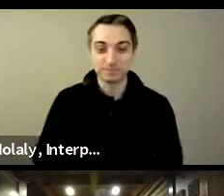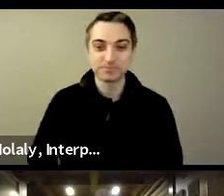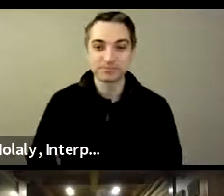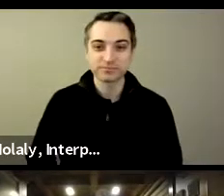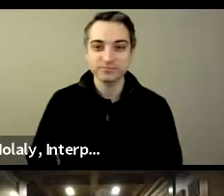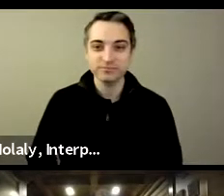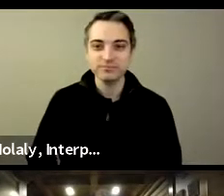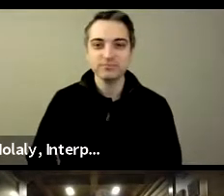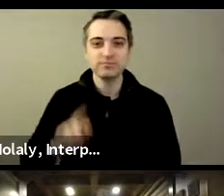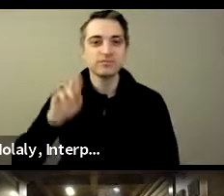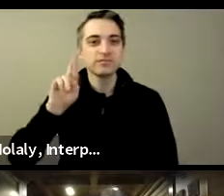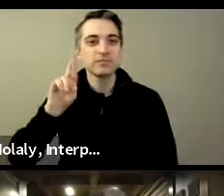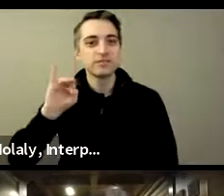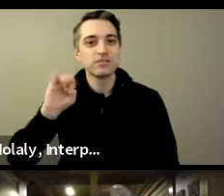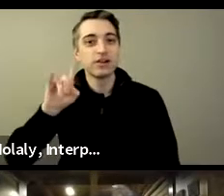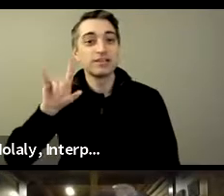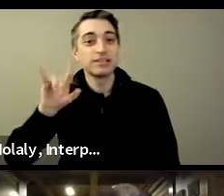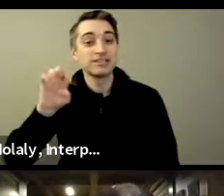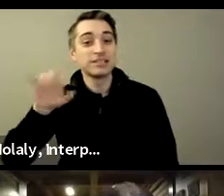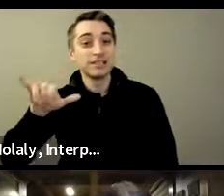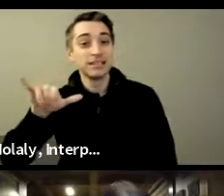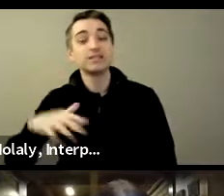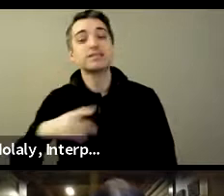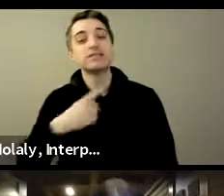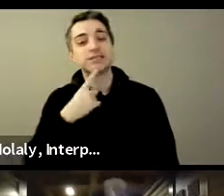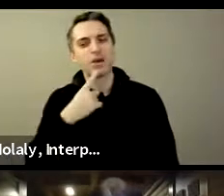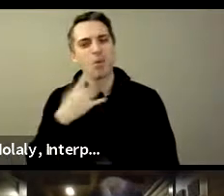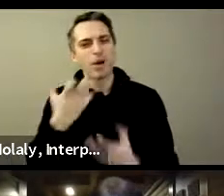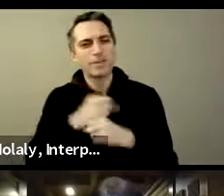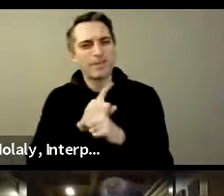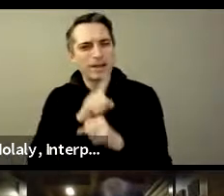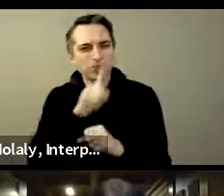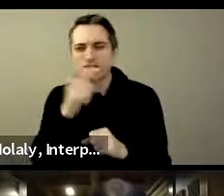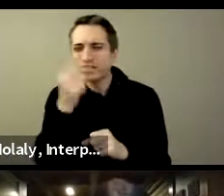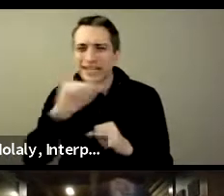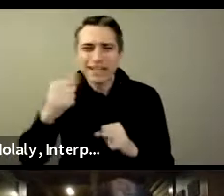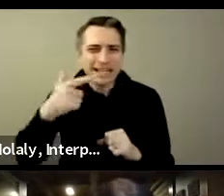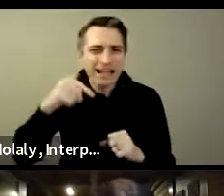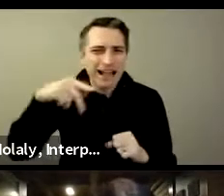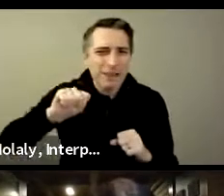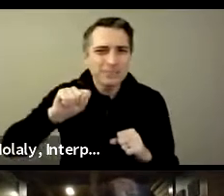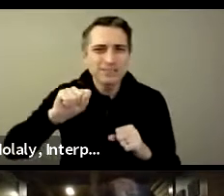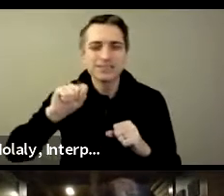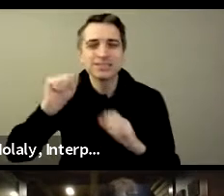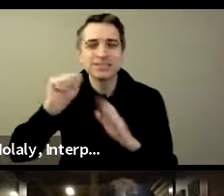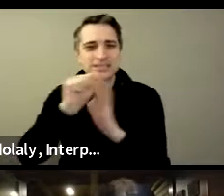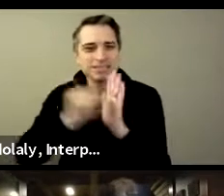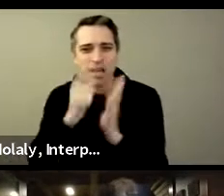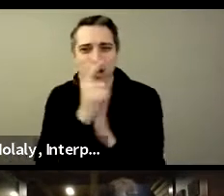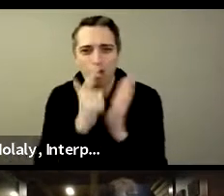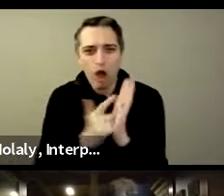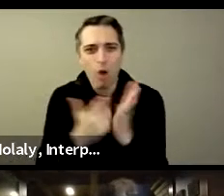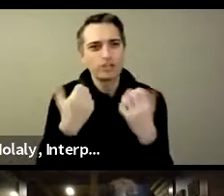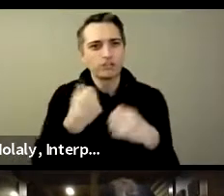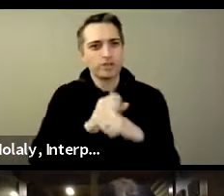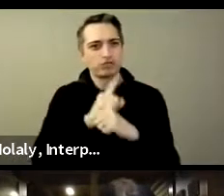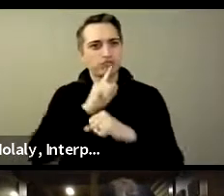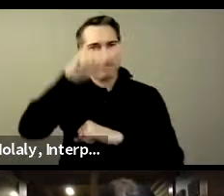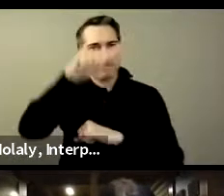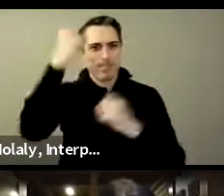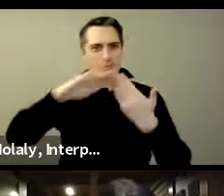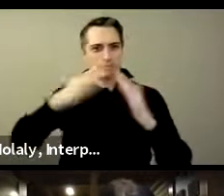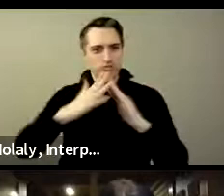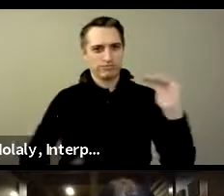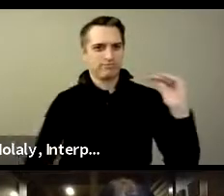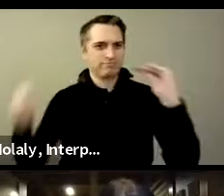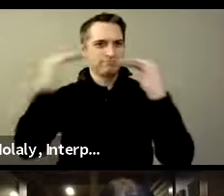We're going to identify state laws or gaps in state laws that perpetuate inequity and work toward promoting equity for the Black communities and